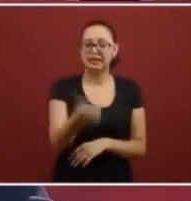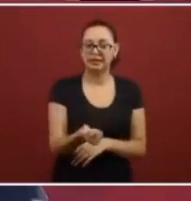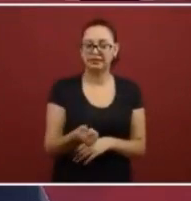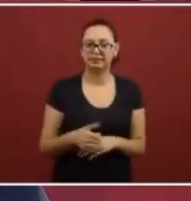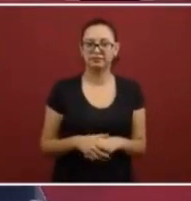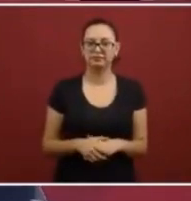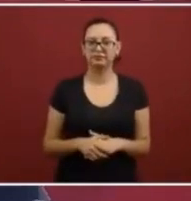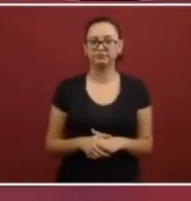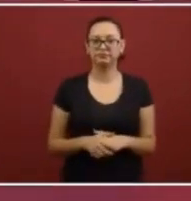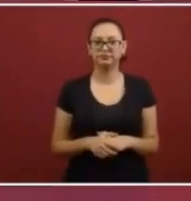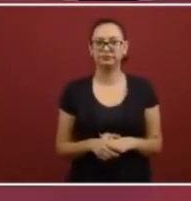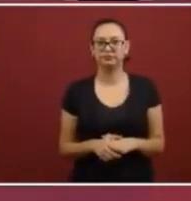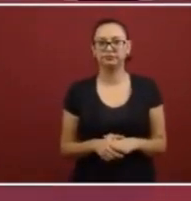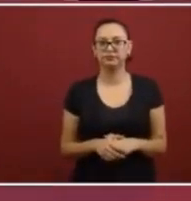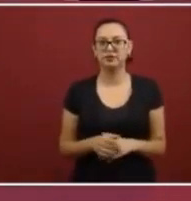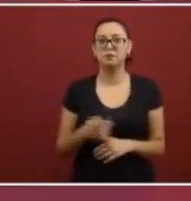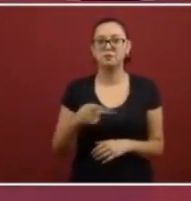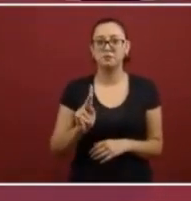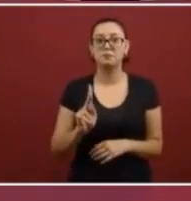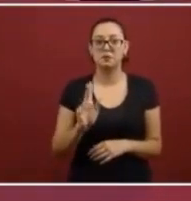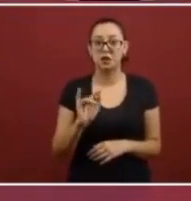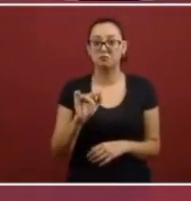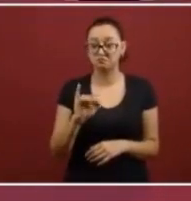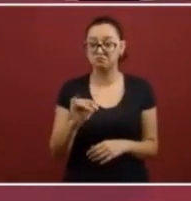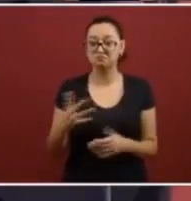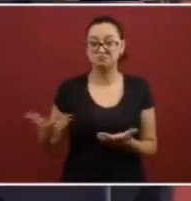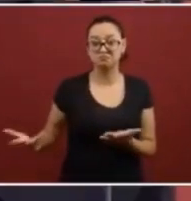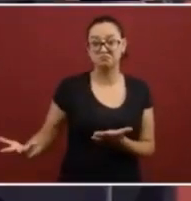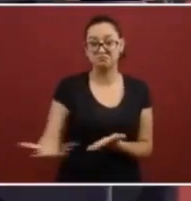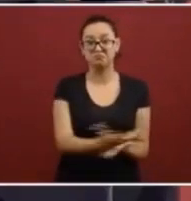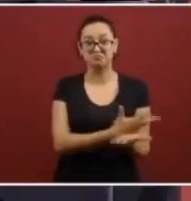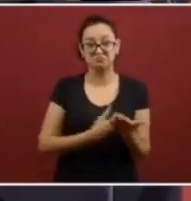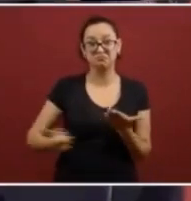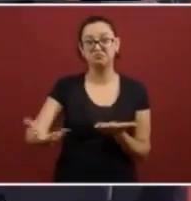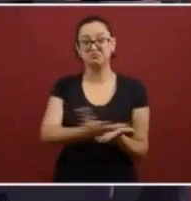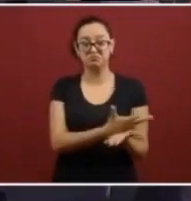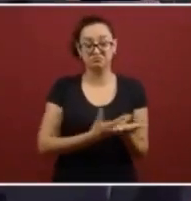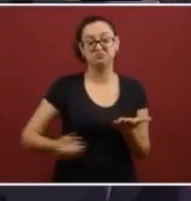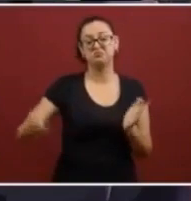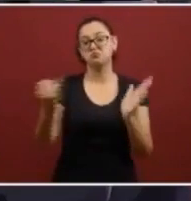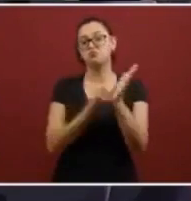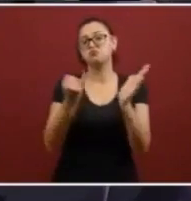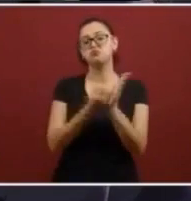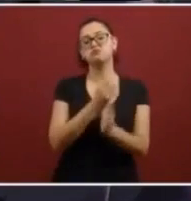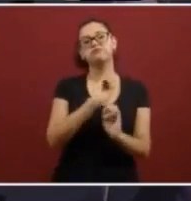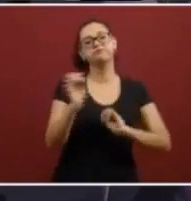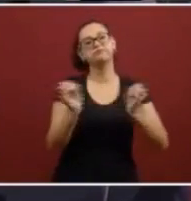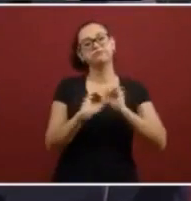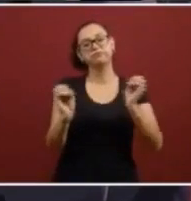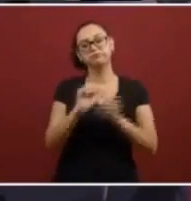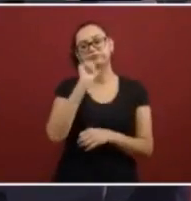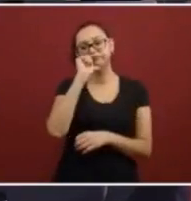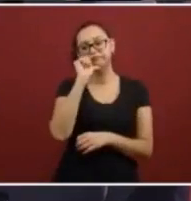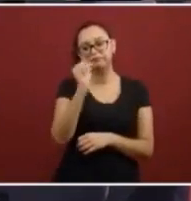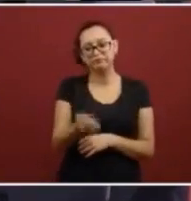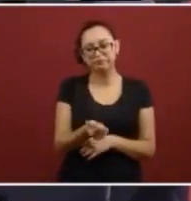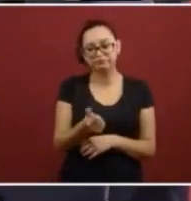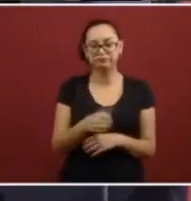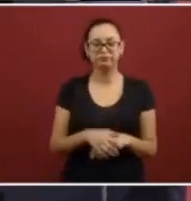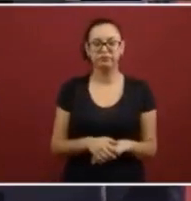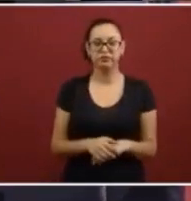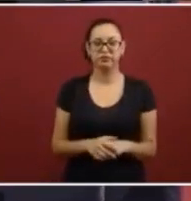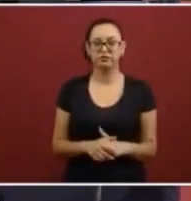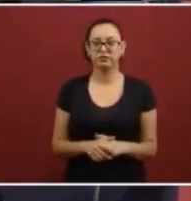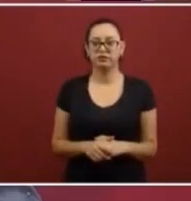and so obtenían and they were muchas utilidades. and they were getting a lot of they were Los que utilizing invierten en el país,